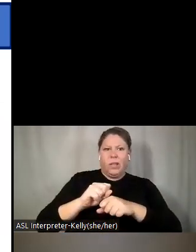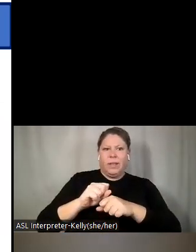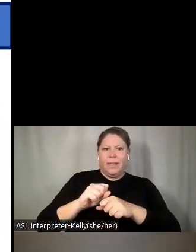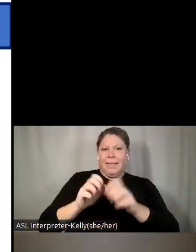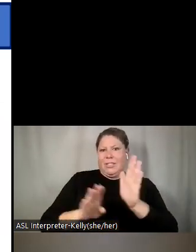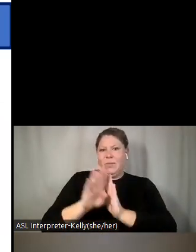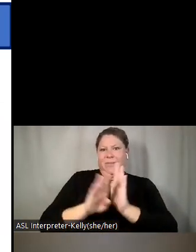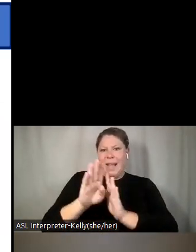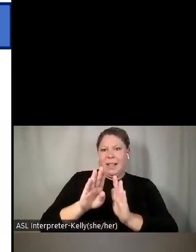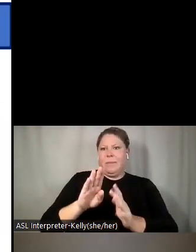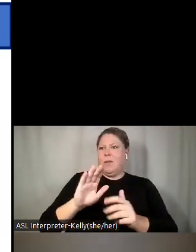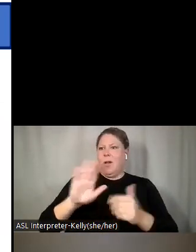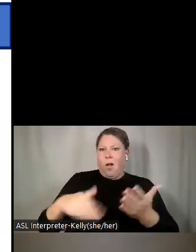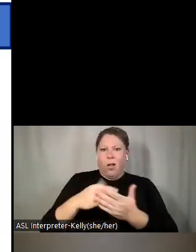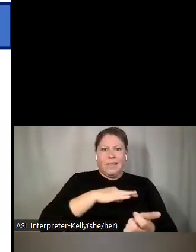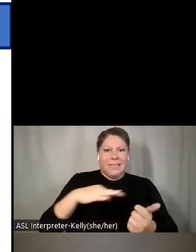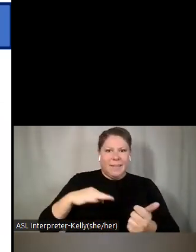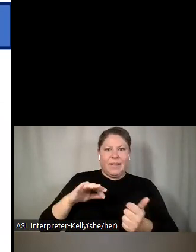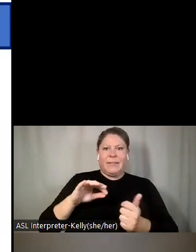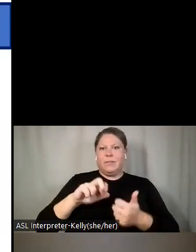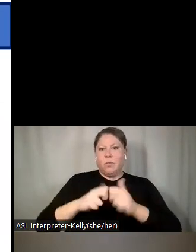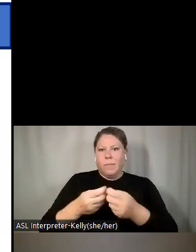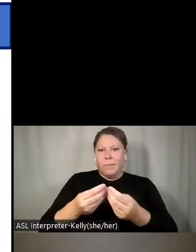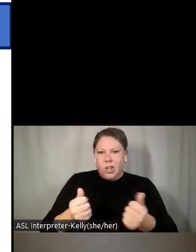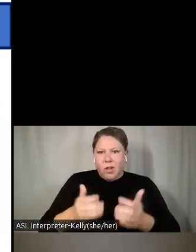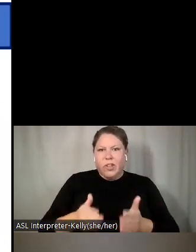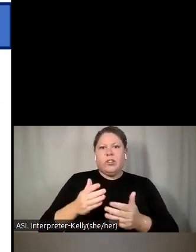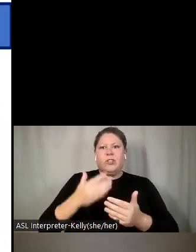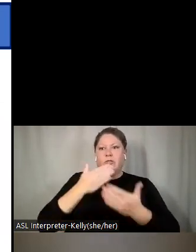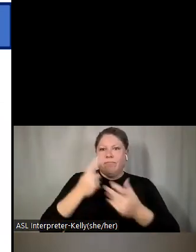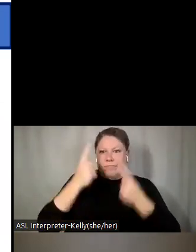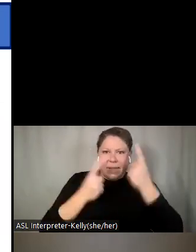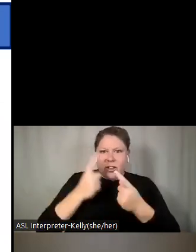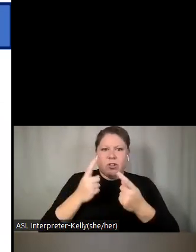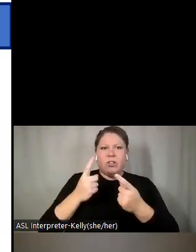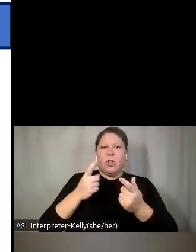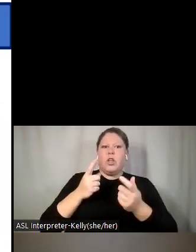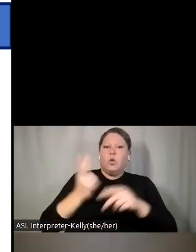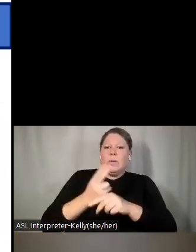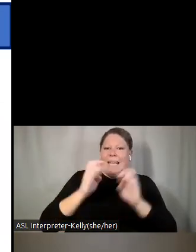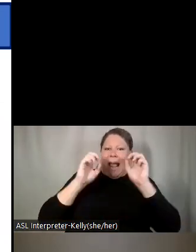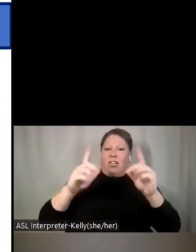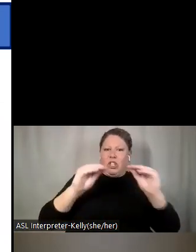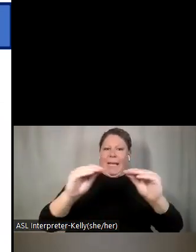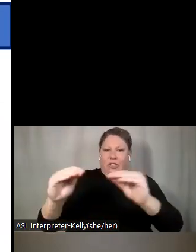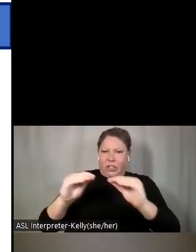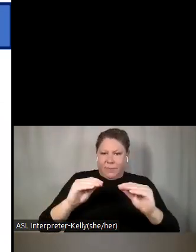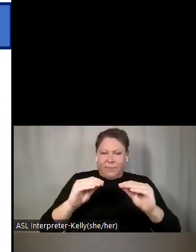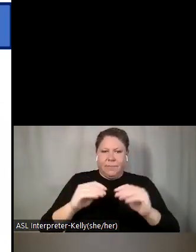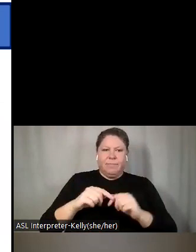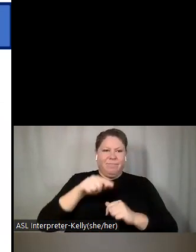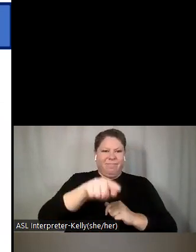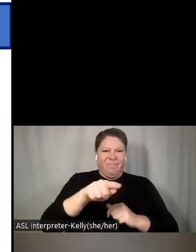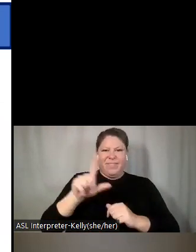as lean thinkers, problem solvers, and leaders through education. And this shows our lean